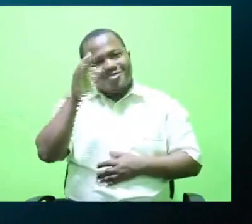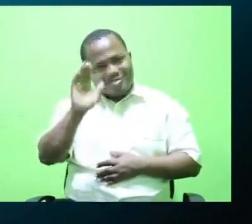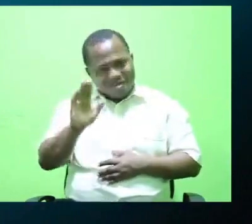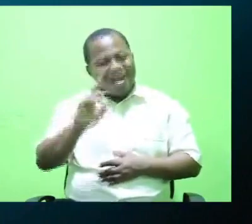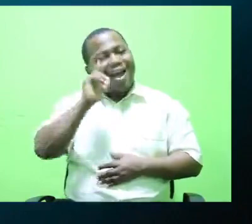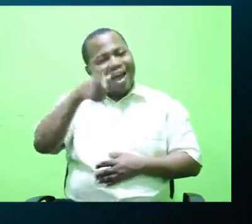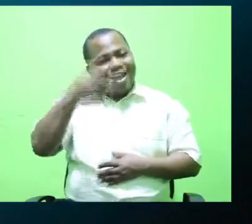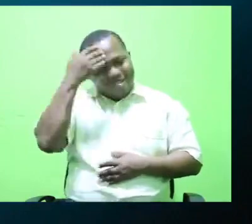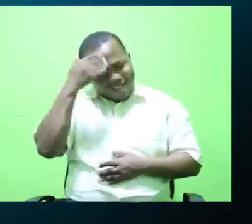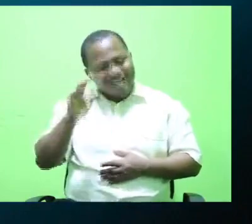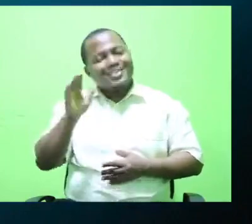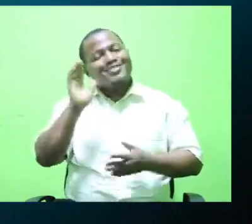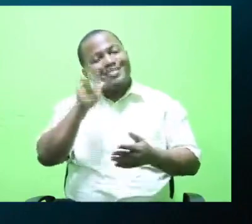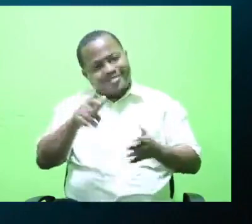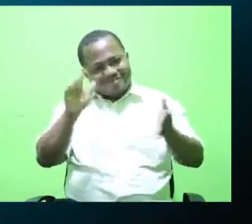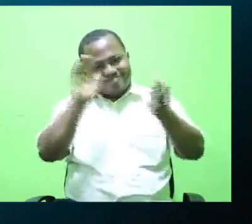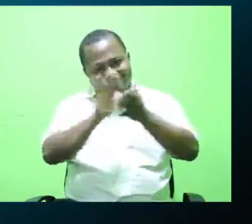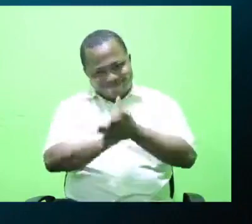I want to know.